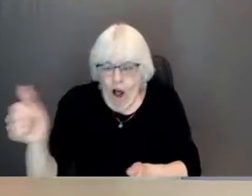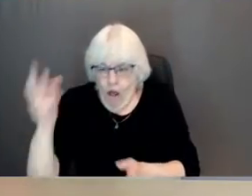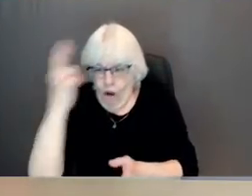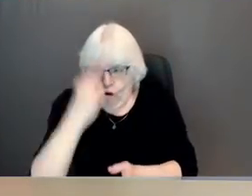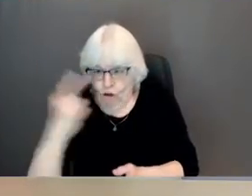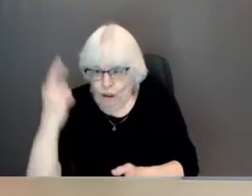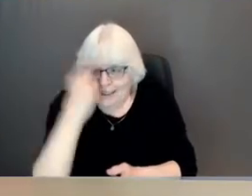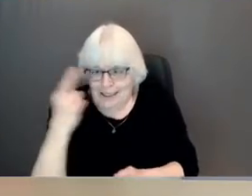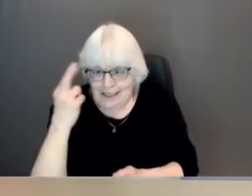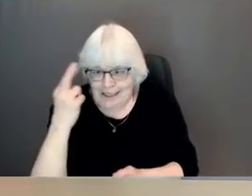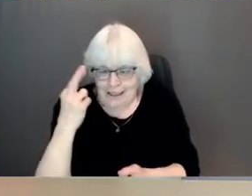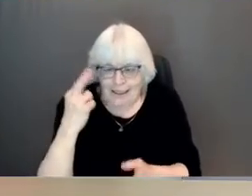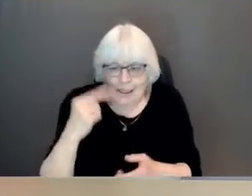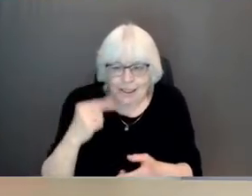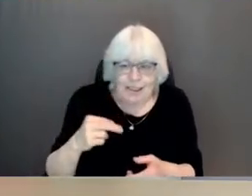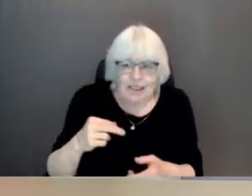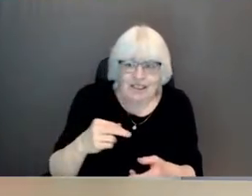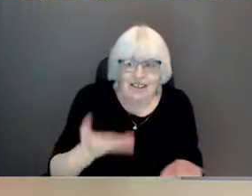the reason for admission.